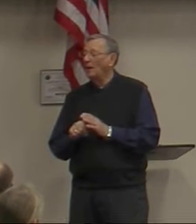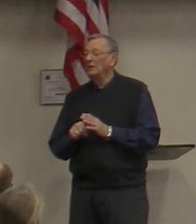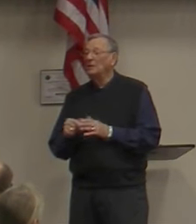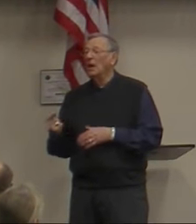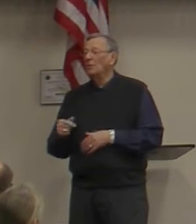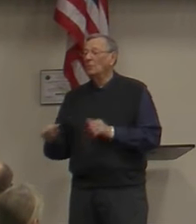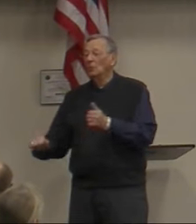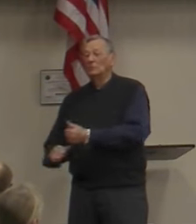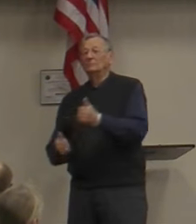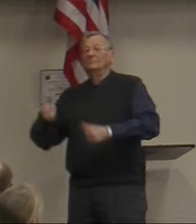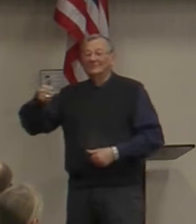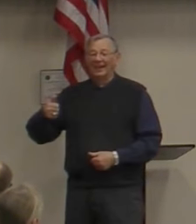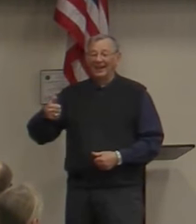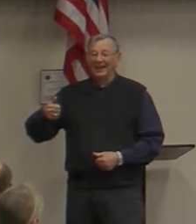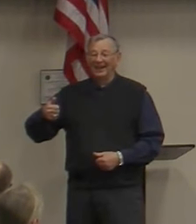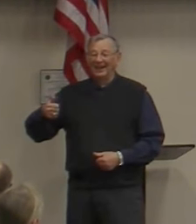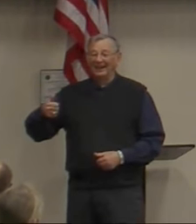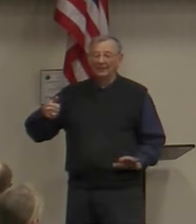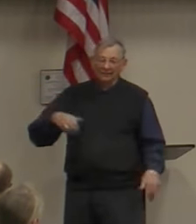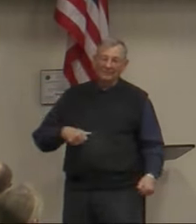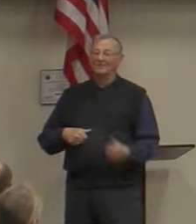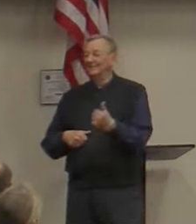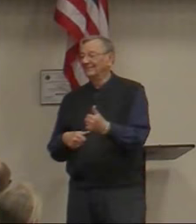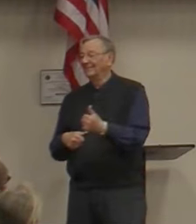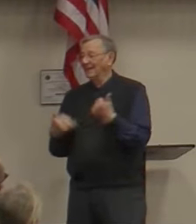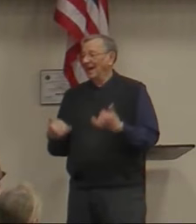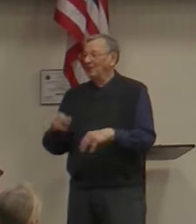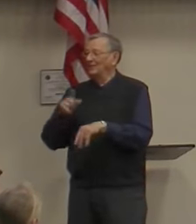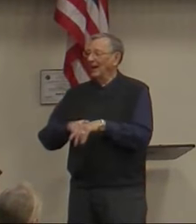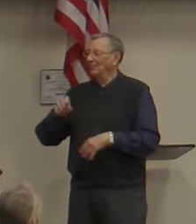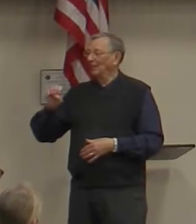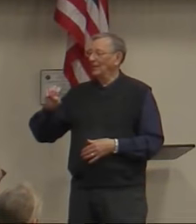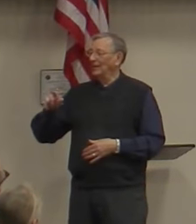someone else stands, and it's time for Elisha to work.